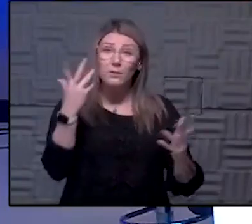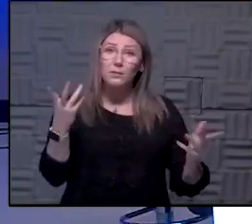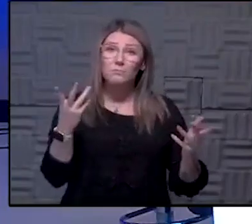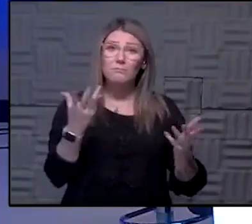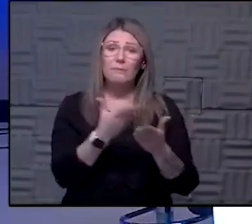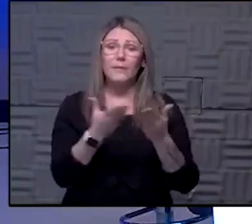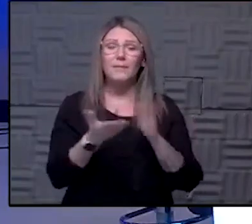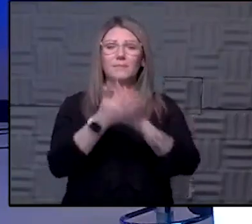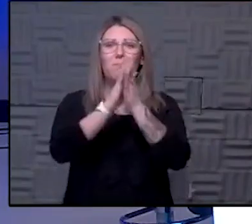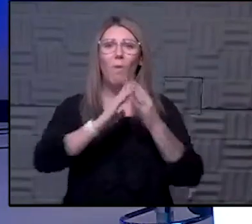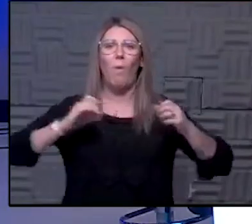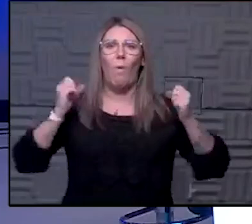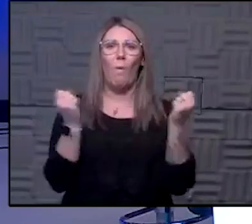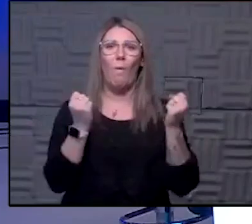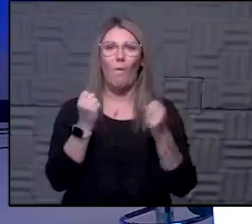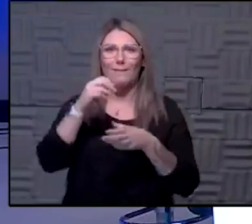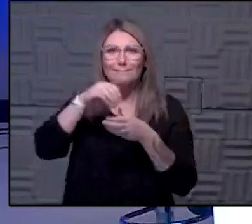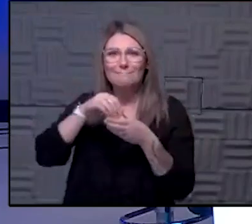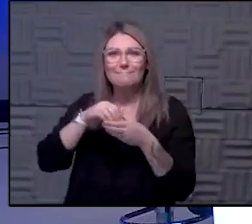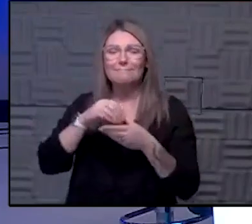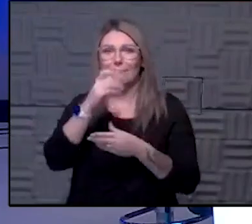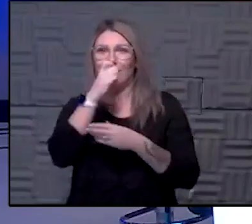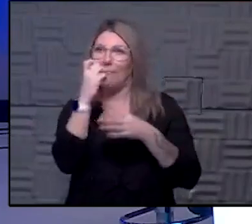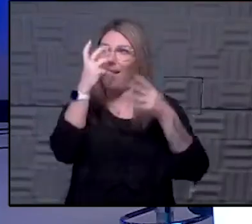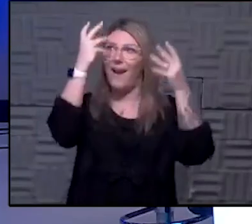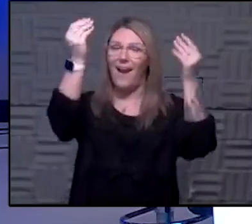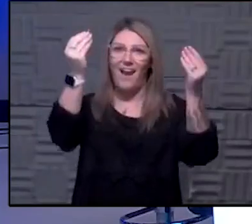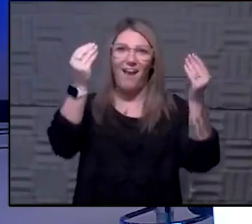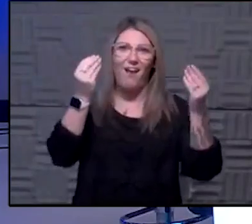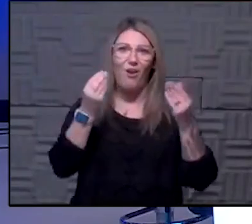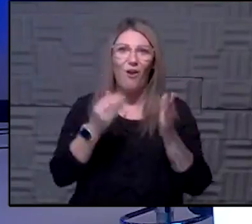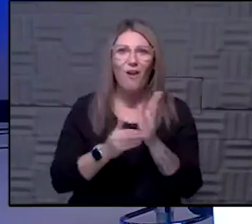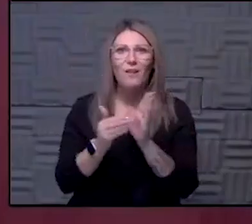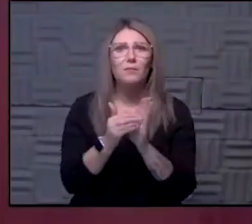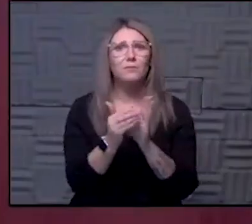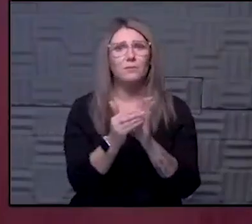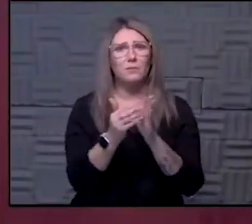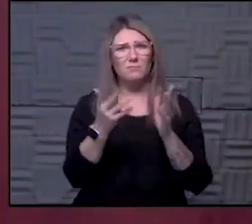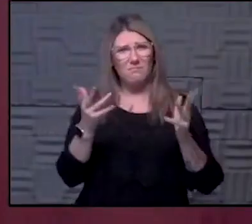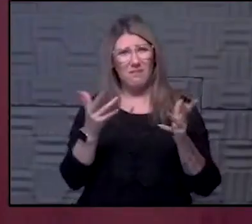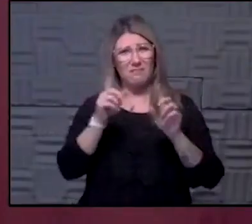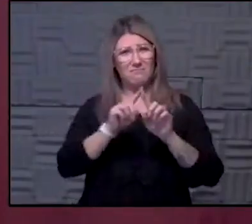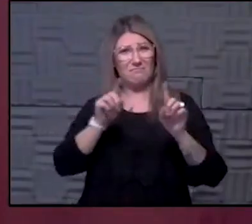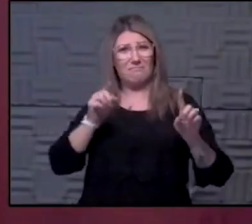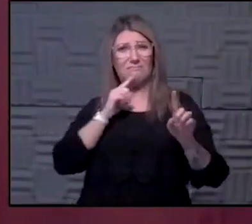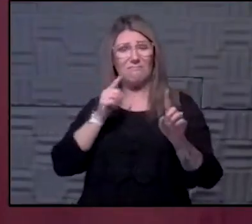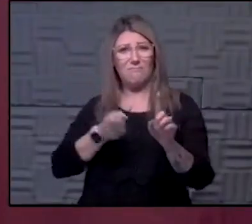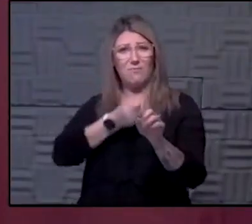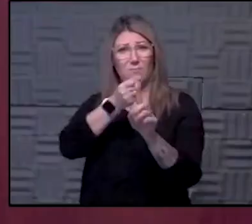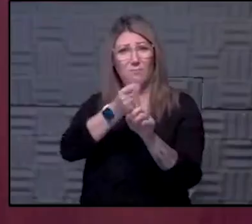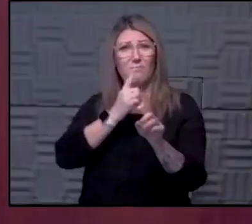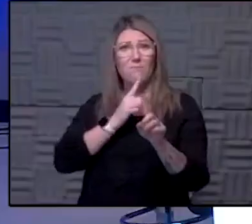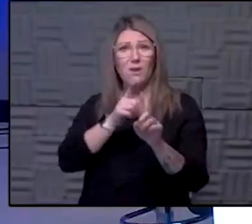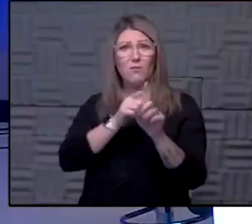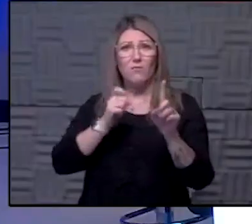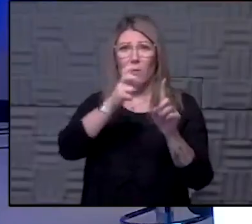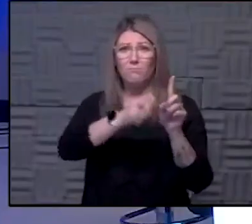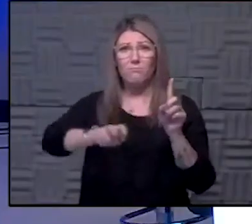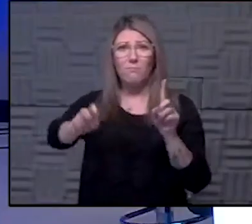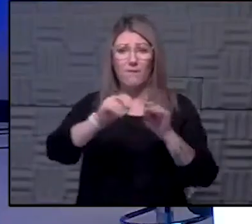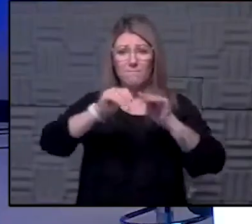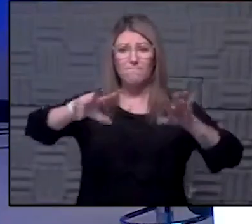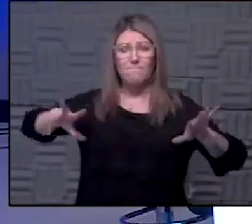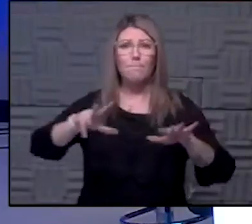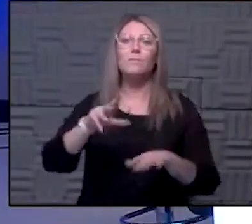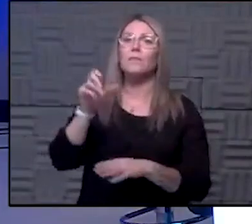things got colder and people went inside and they didn't get out quite as much, do you think that's had a difference on some of our transmission rates? I do. I think that especially